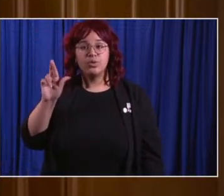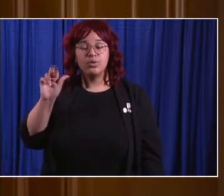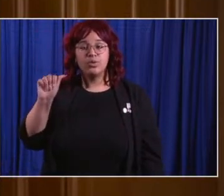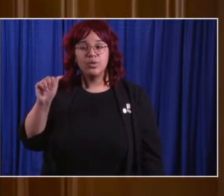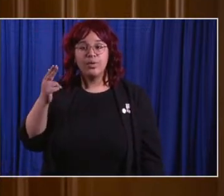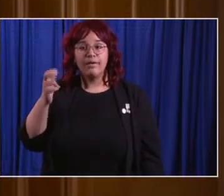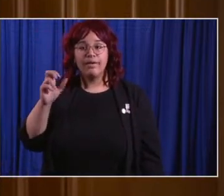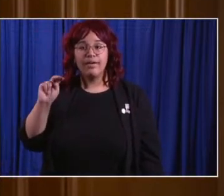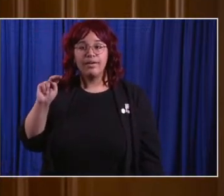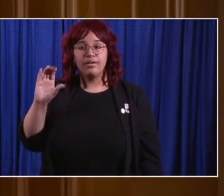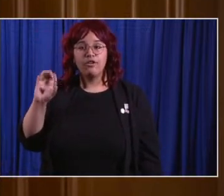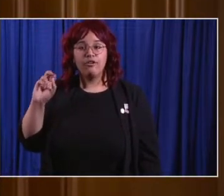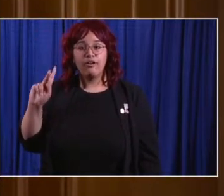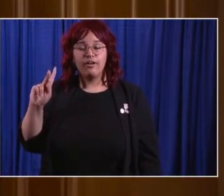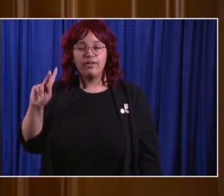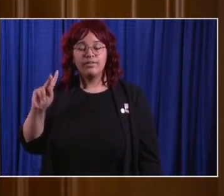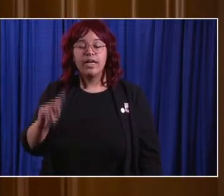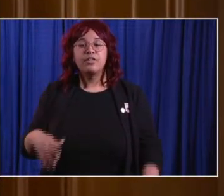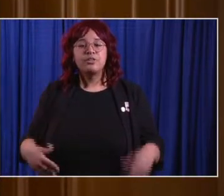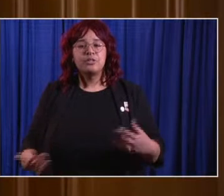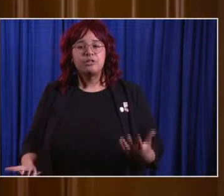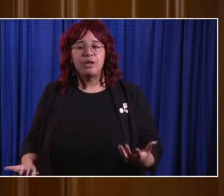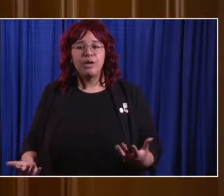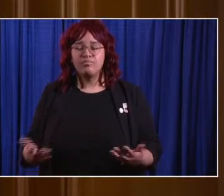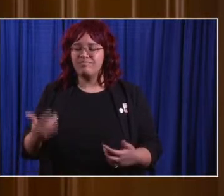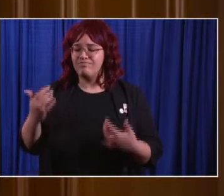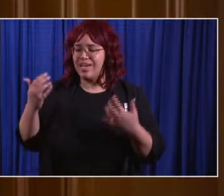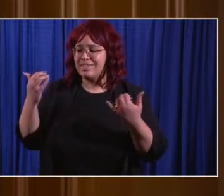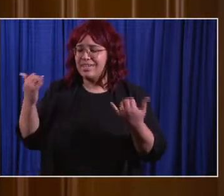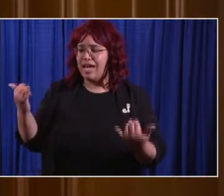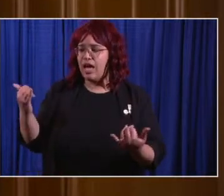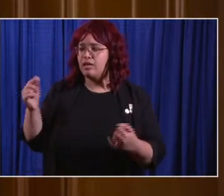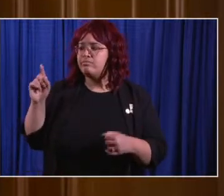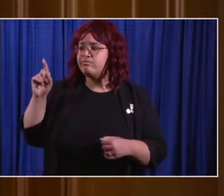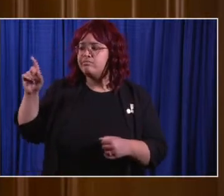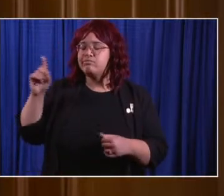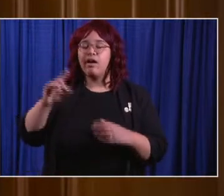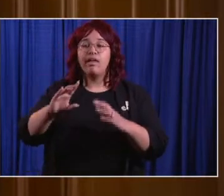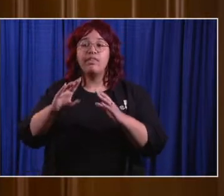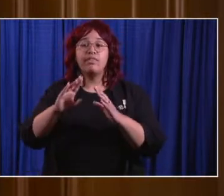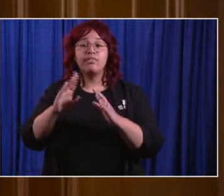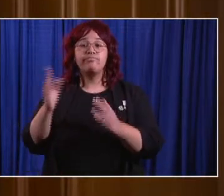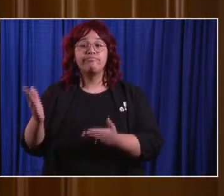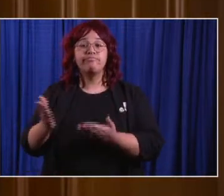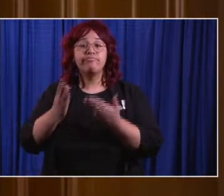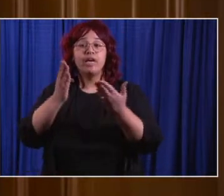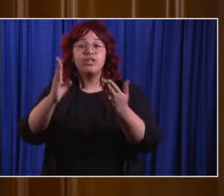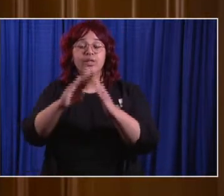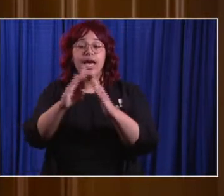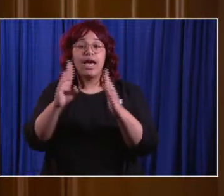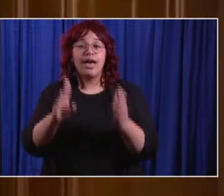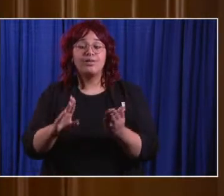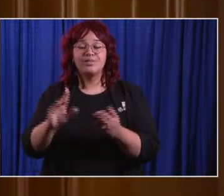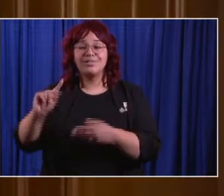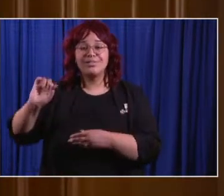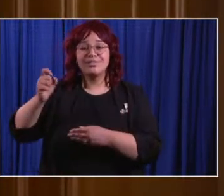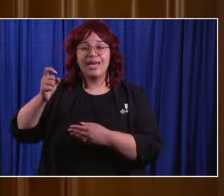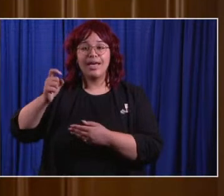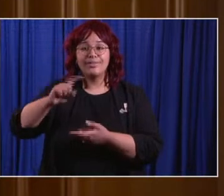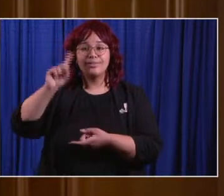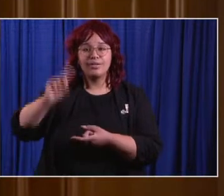in the House version of the budget bill offering tax cuts, even though the American Rescue Plan says you can't do